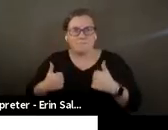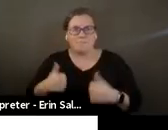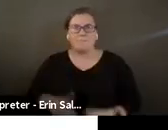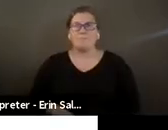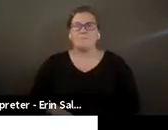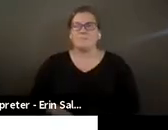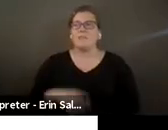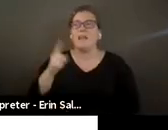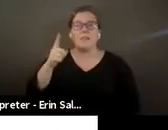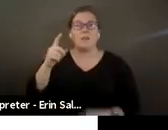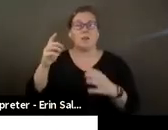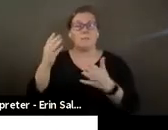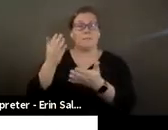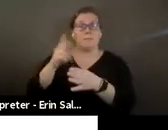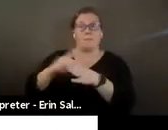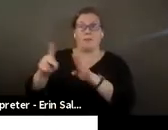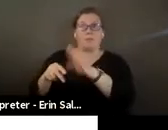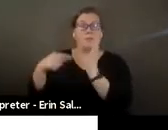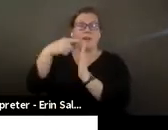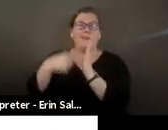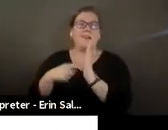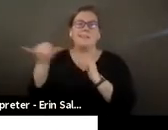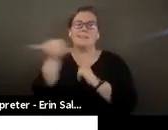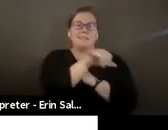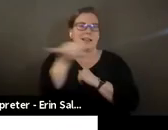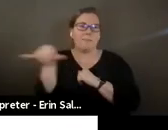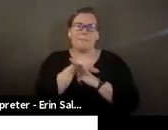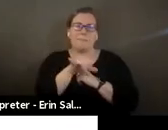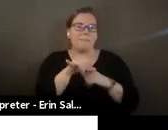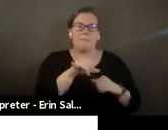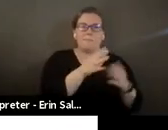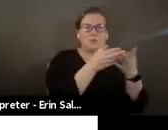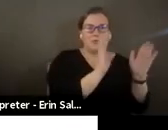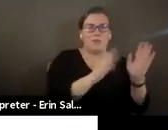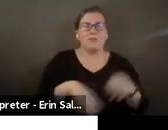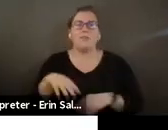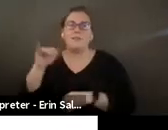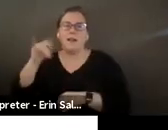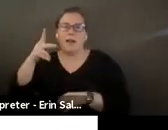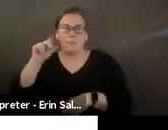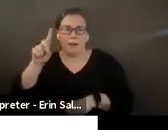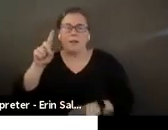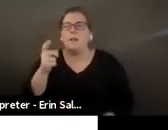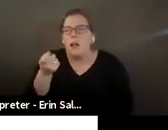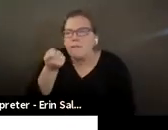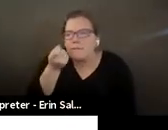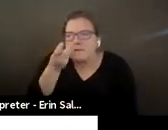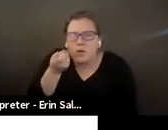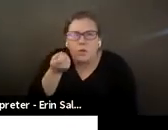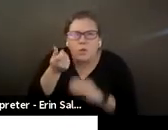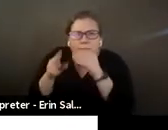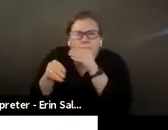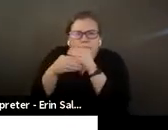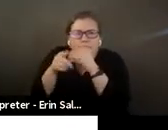which will look the same as the other professional certification form. There are a couple of differences on the